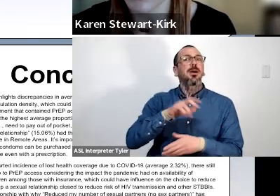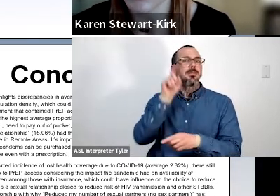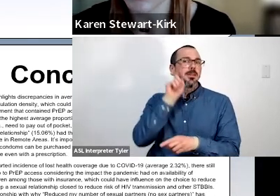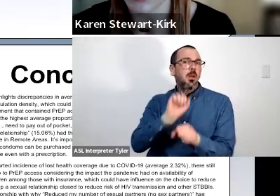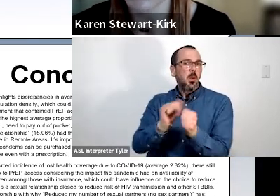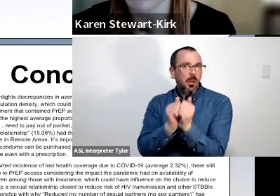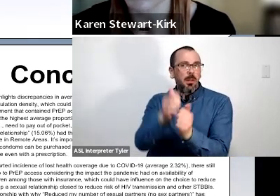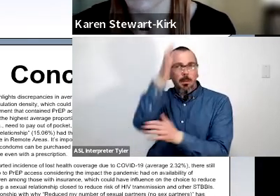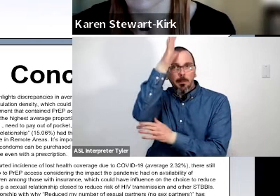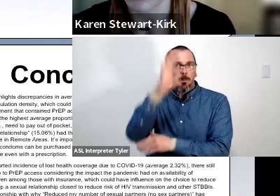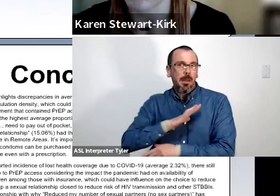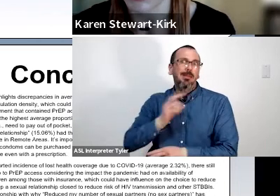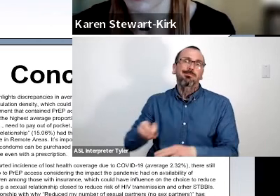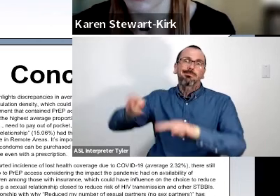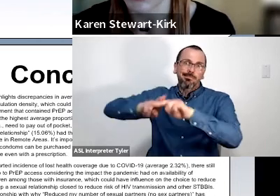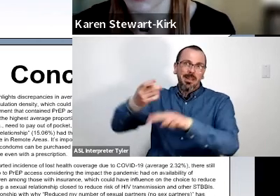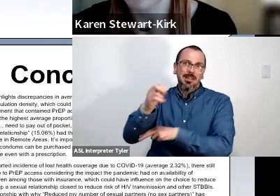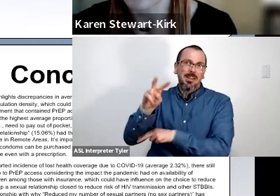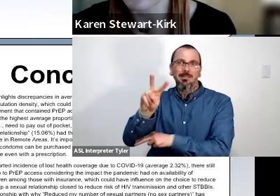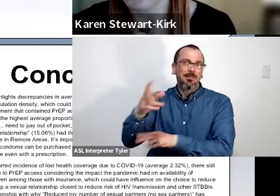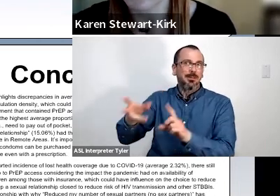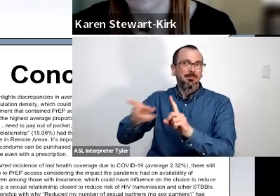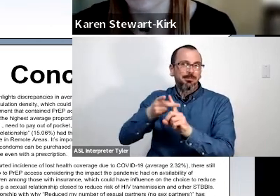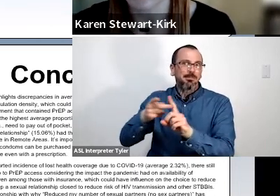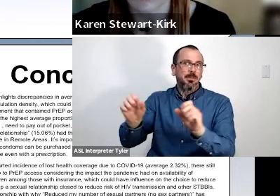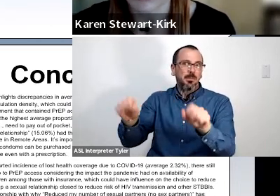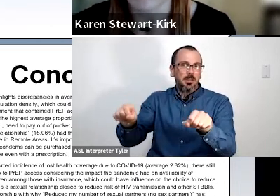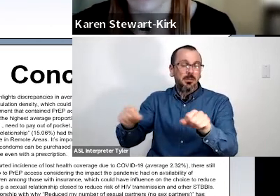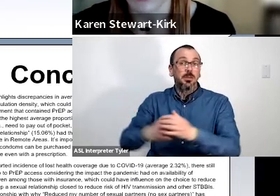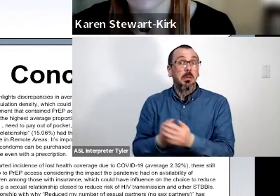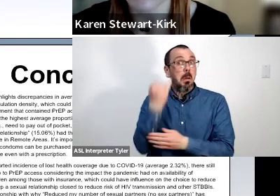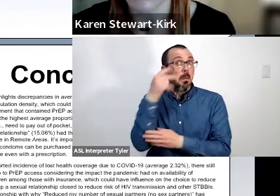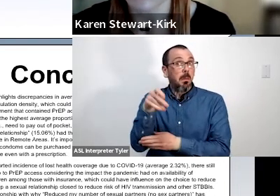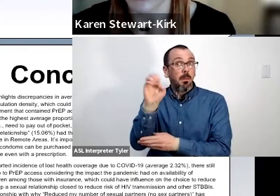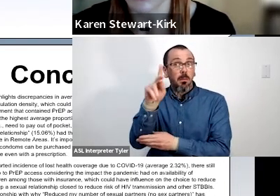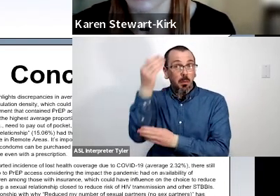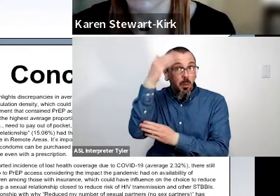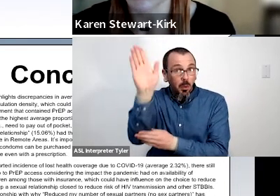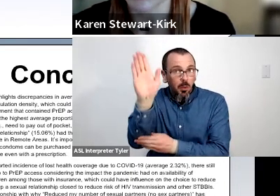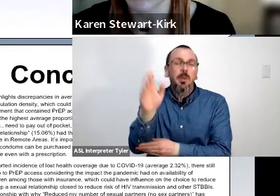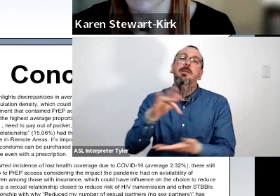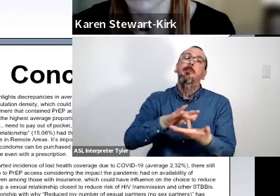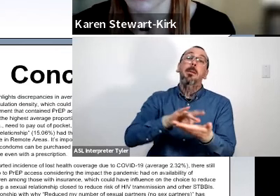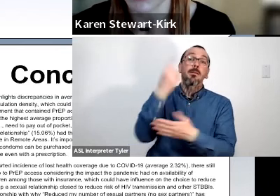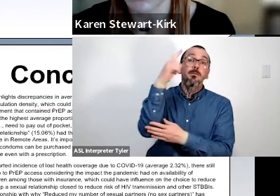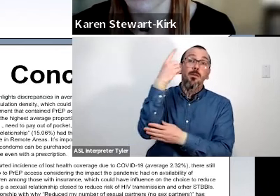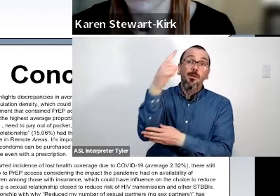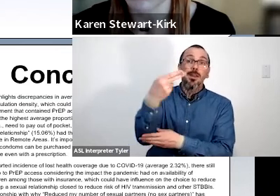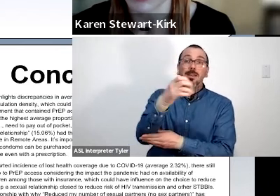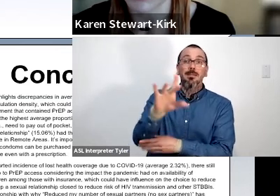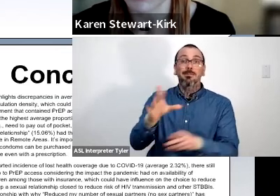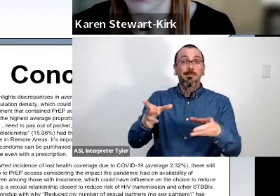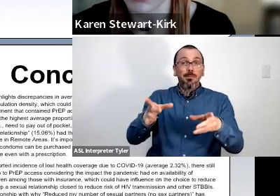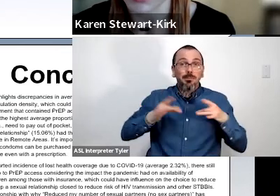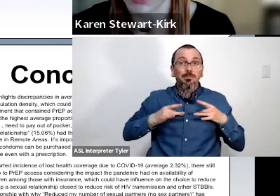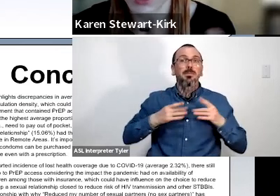therefore medically indicated for prescription PrEP treatment. For those who have never heard about it, PrEP is a highly effective medication to prevent infection of HIV